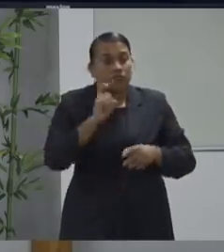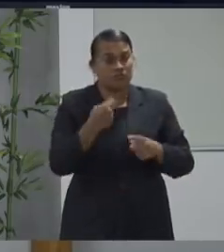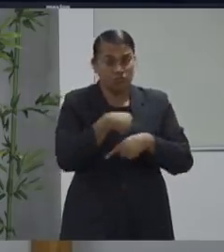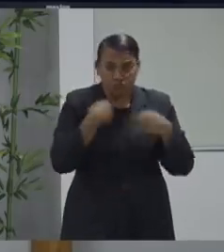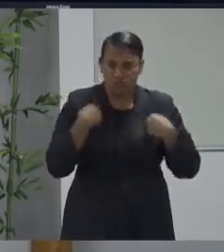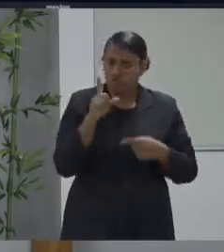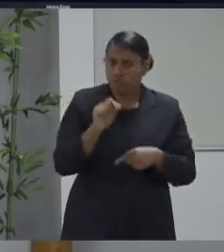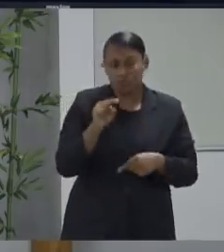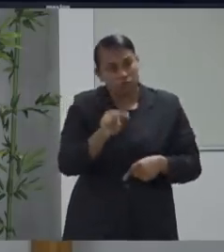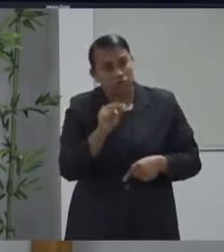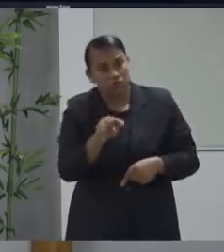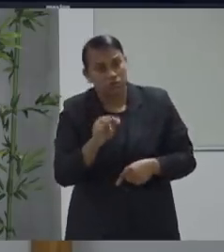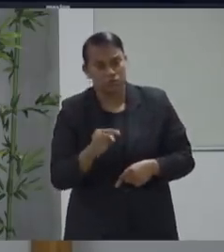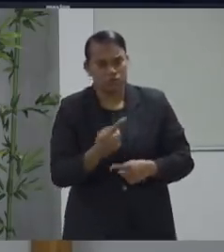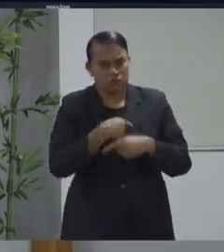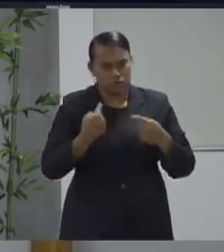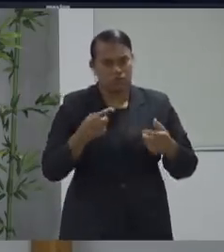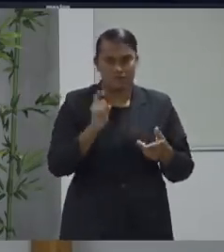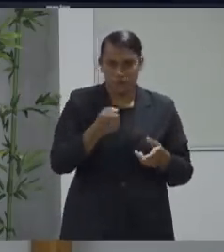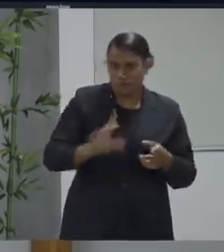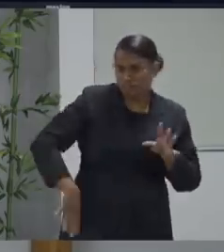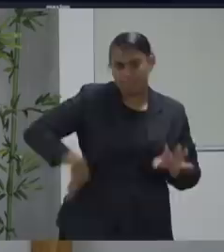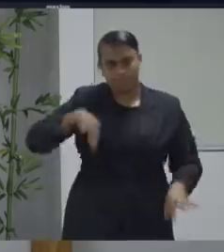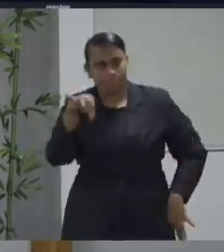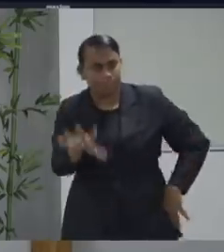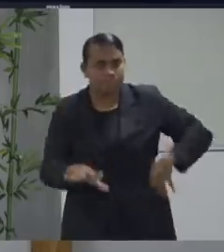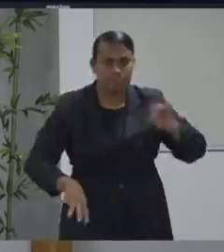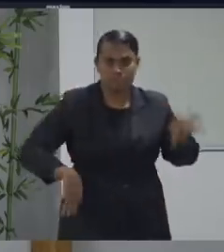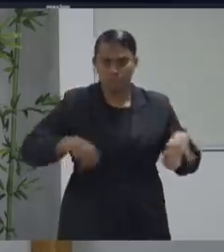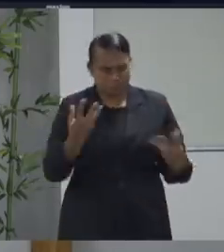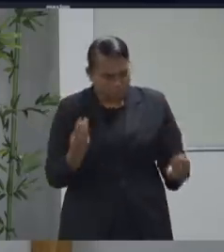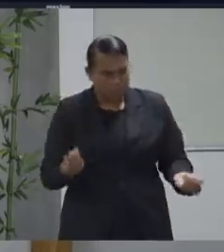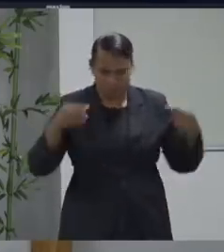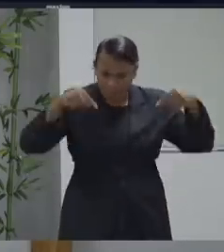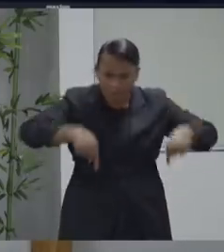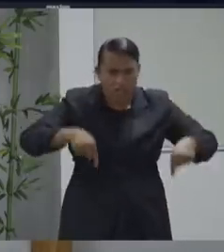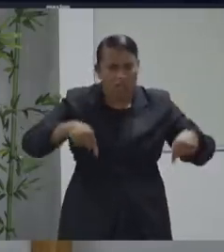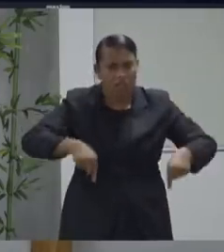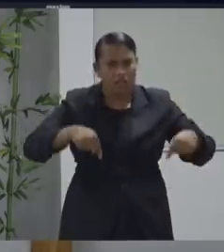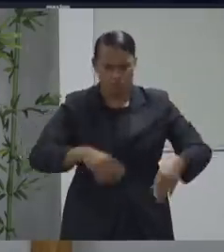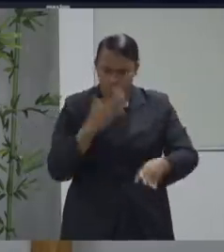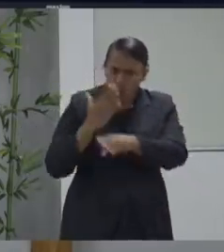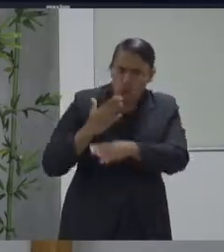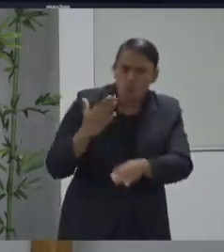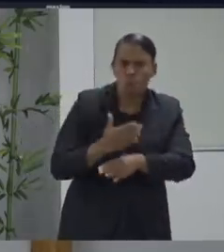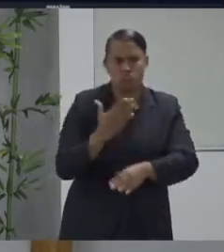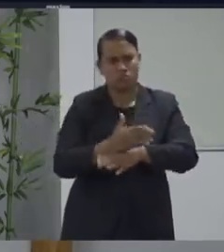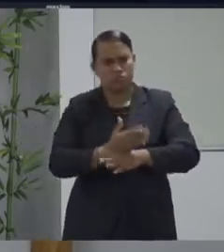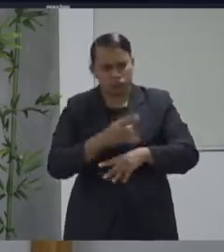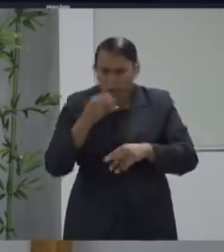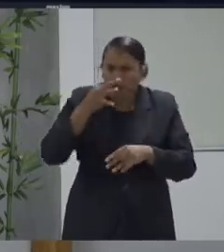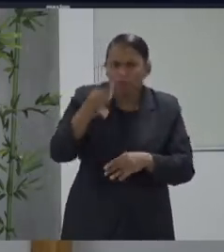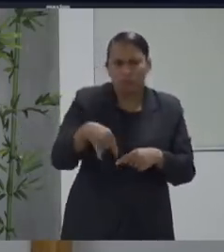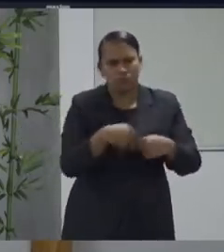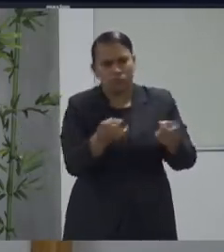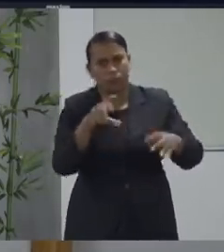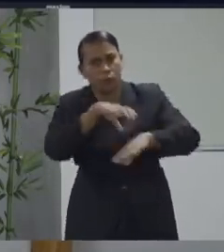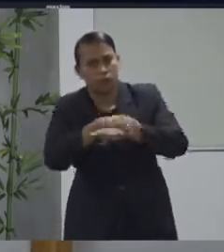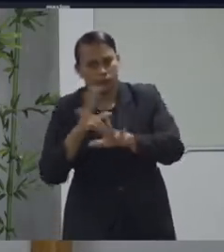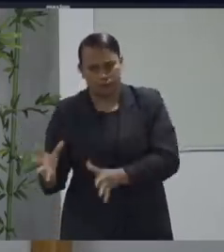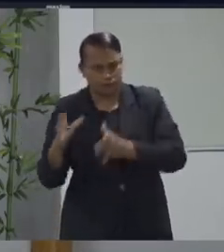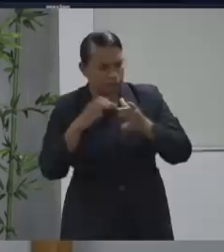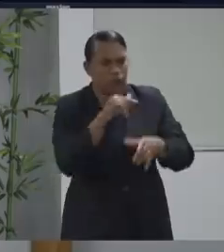every dollar we have into this effort, even if we direct every police officer in the country to force our people to stay in their